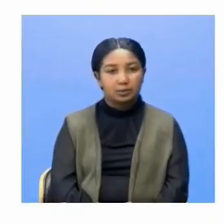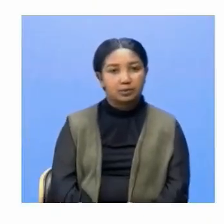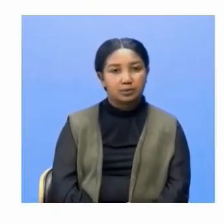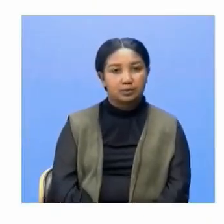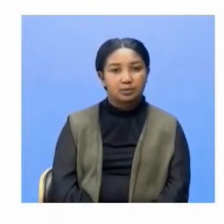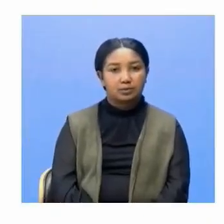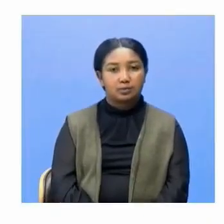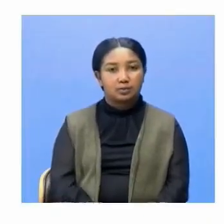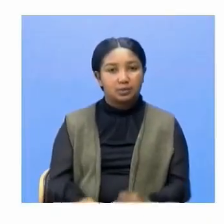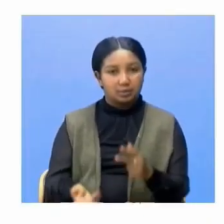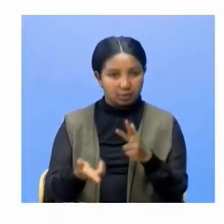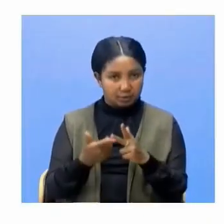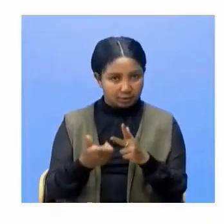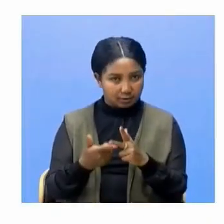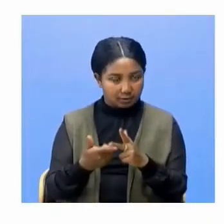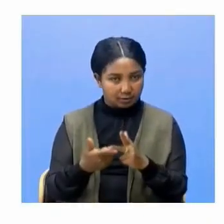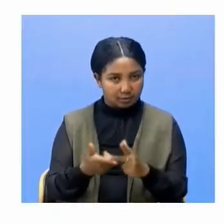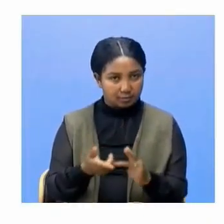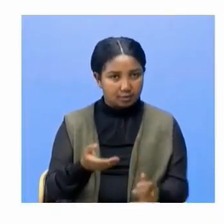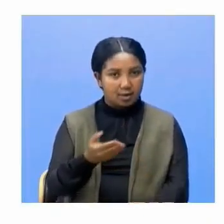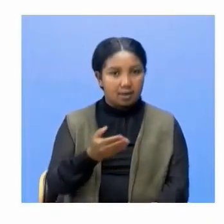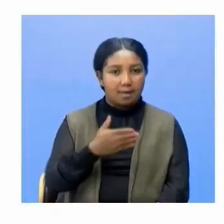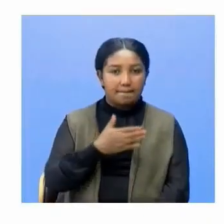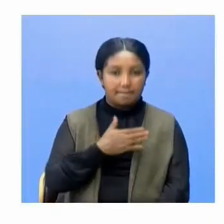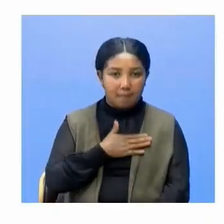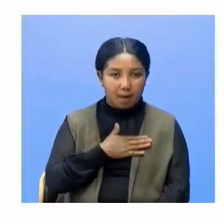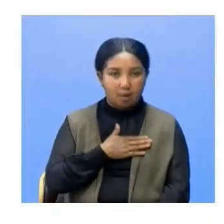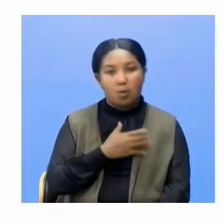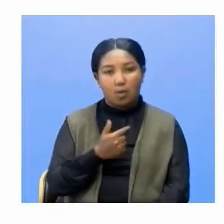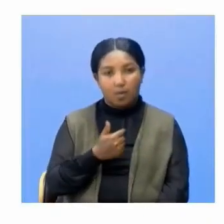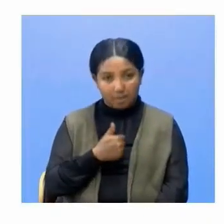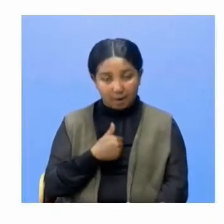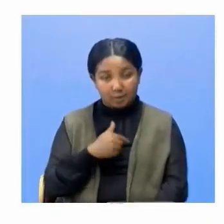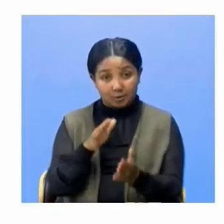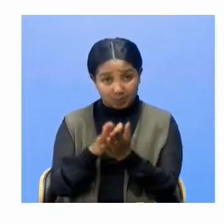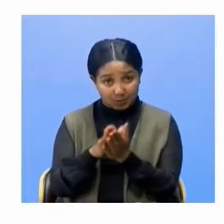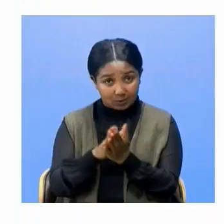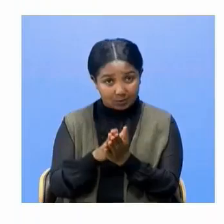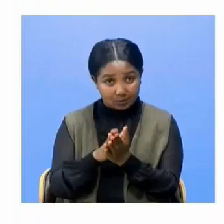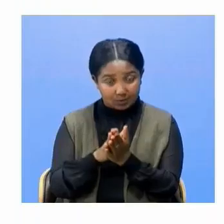The third, my school